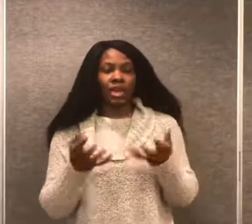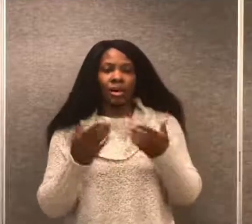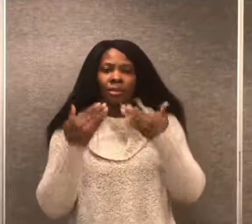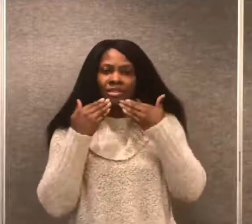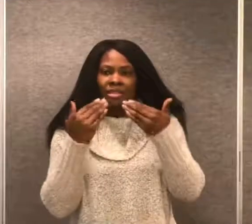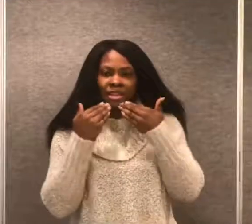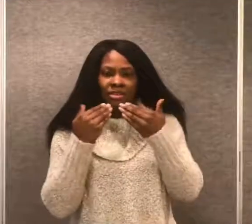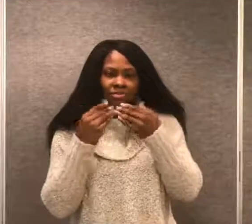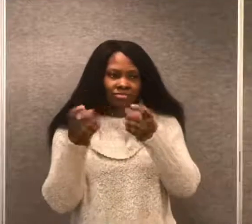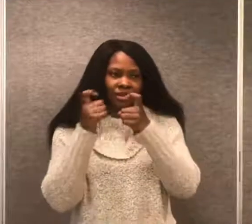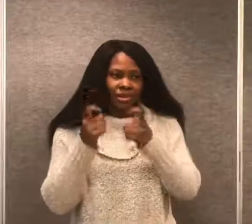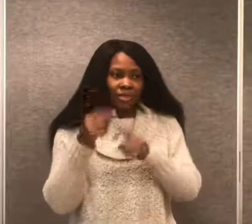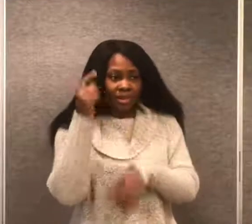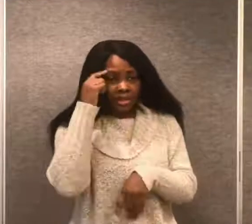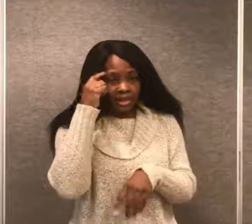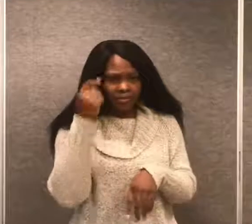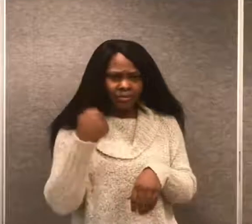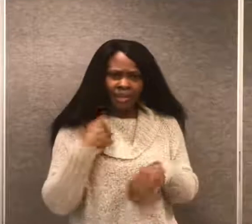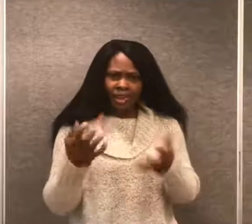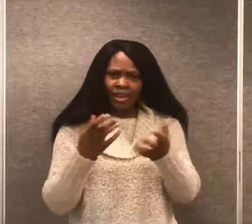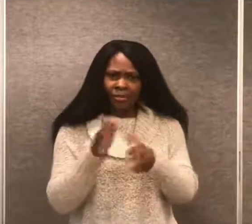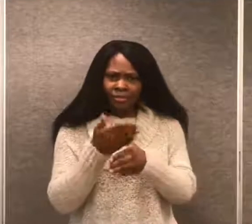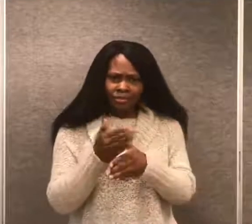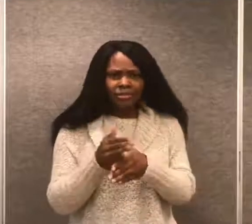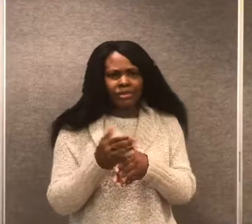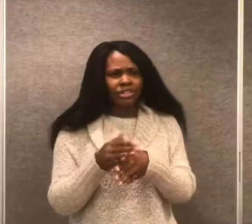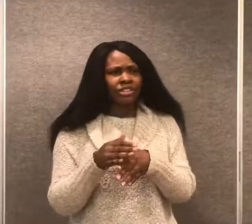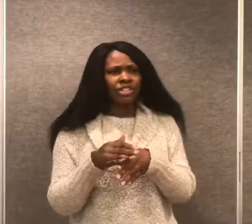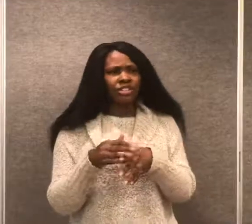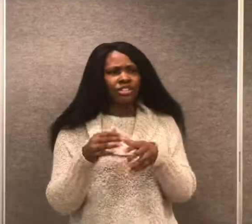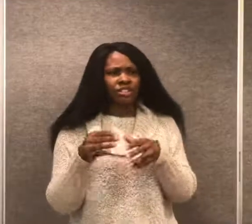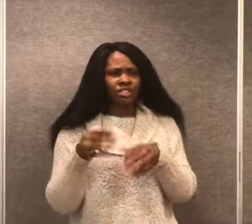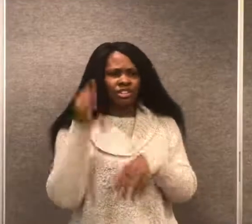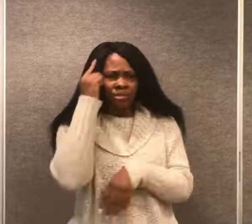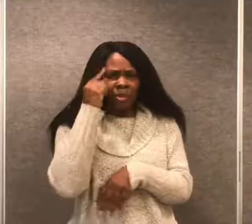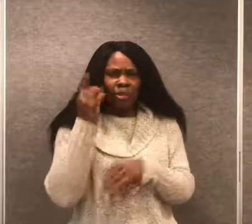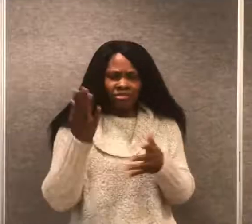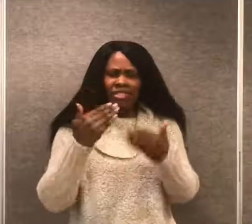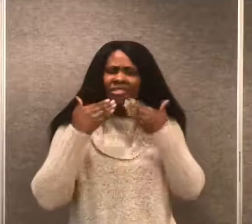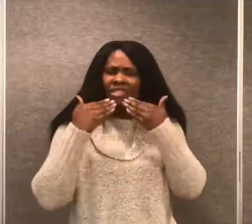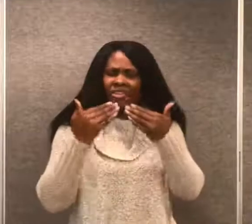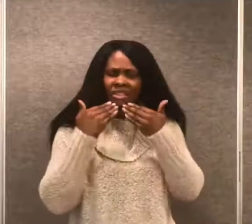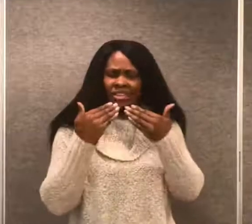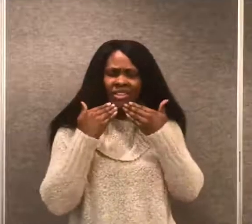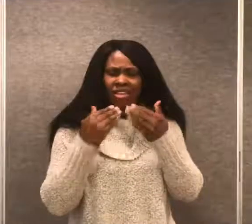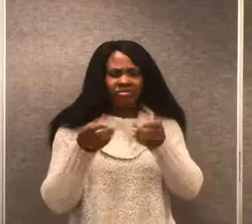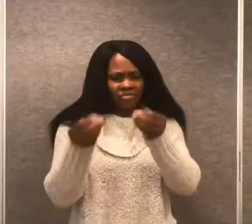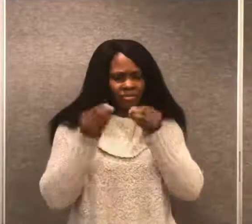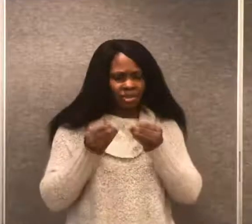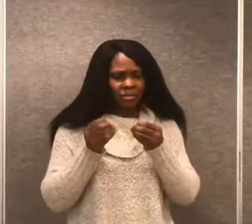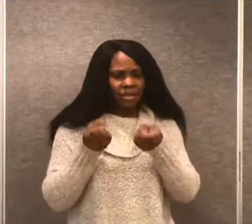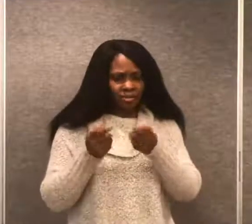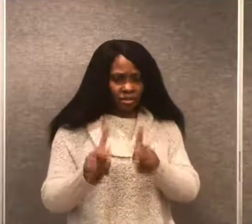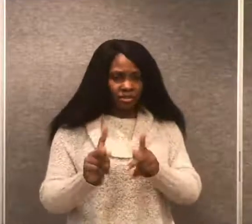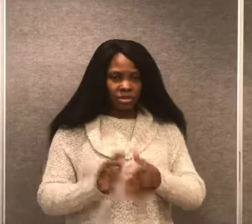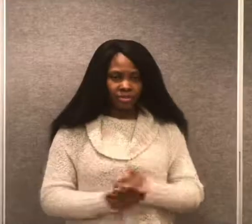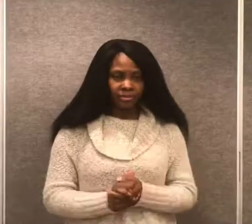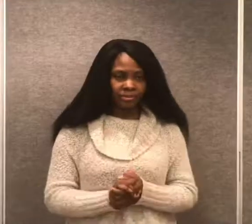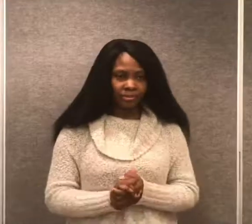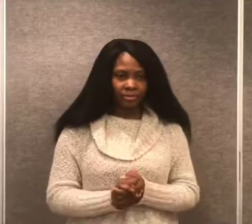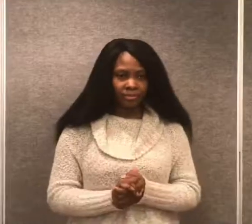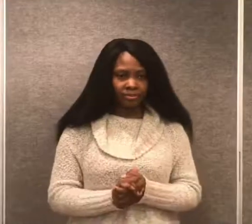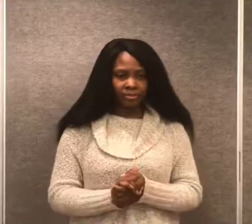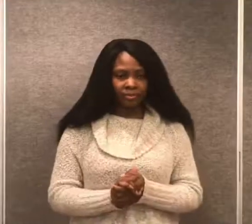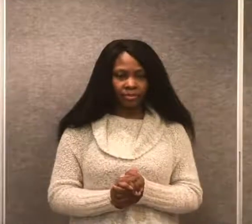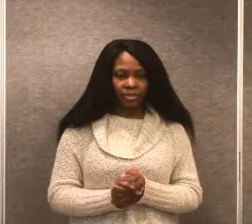time that I could just share some thoughts about the East Orange School District. Okay, thank you, because I do have some questions, and I know that parents are